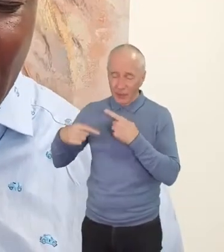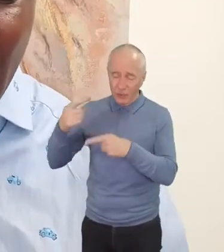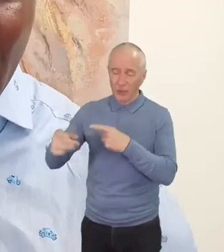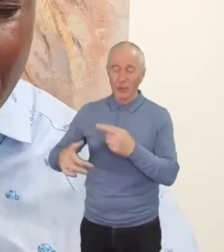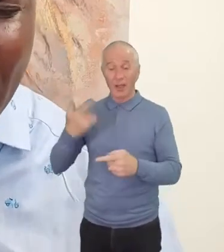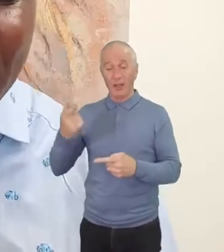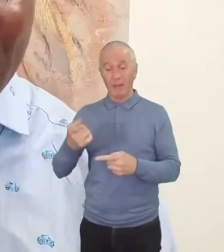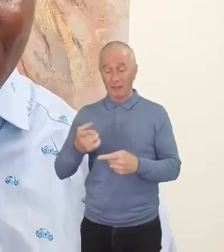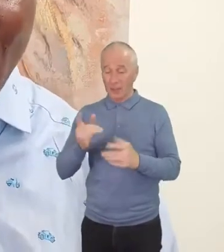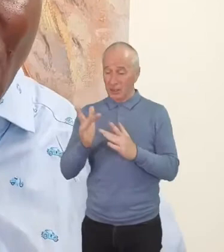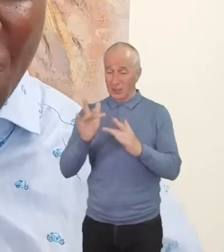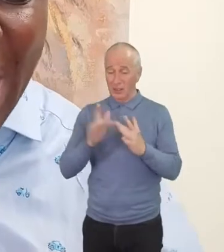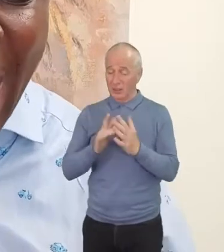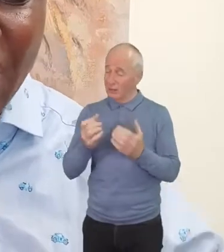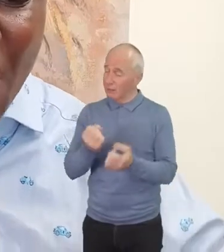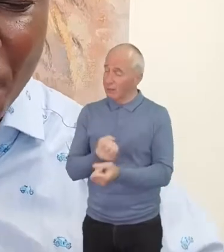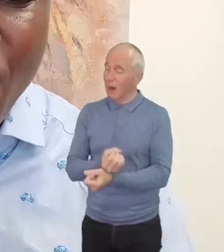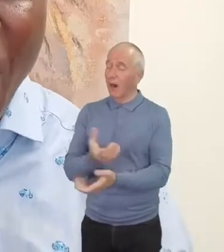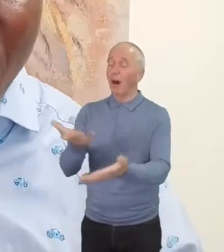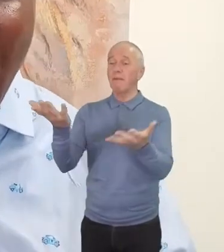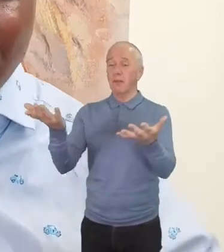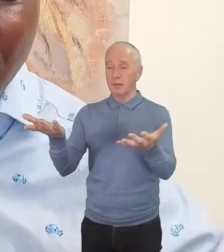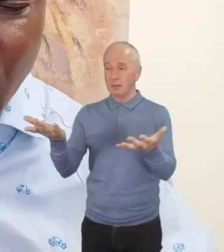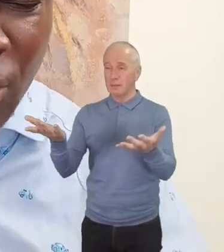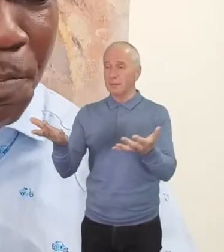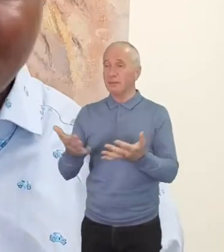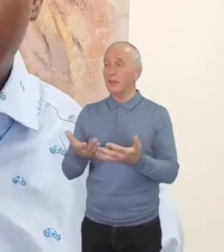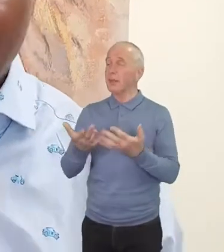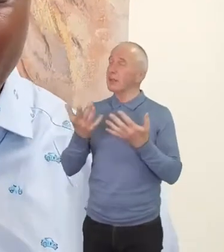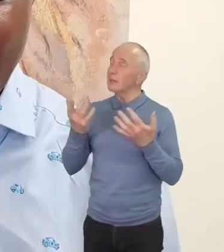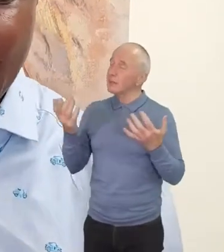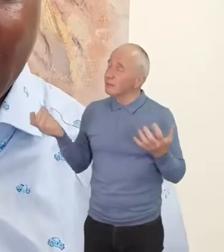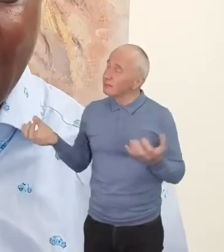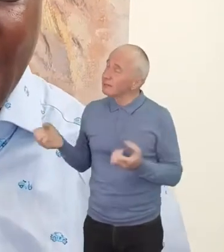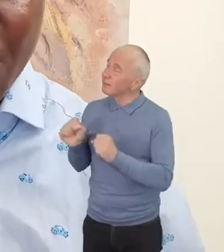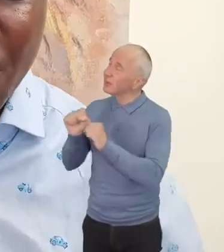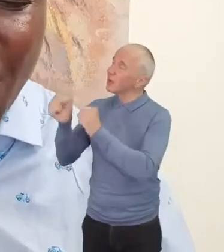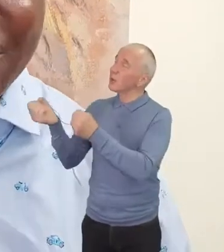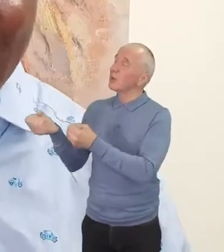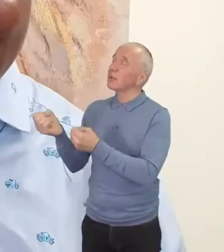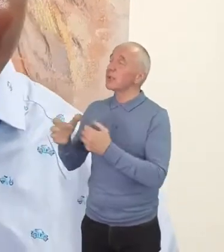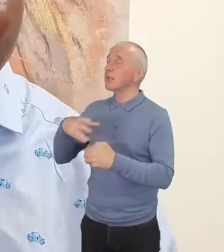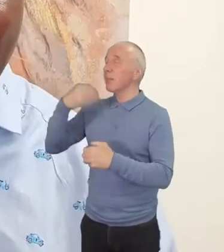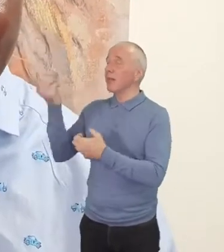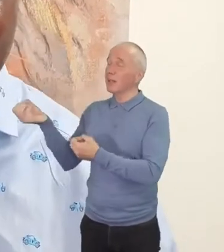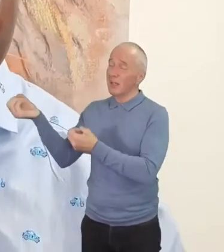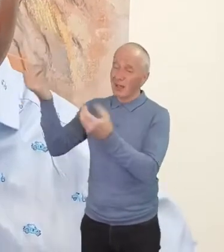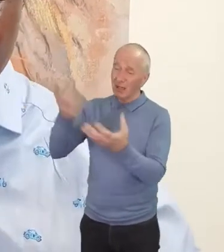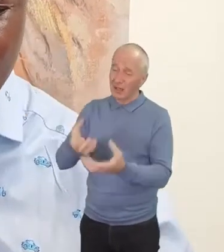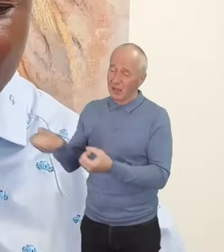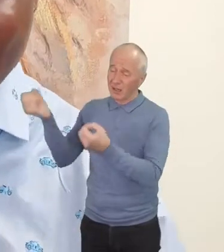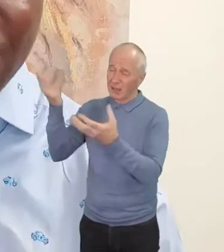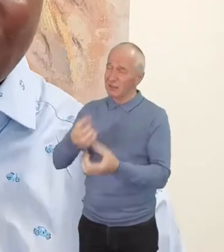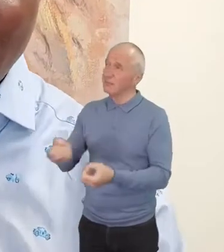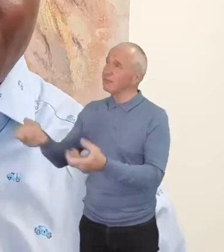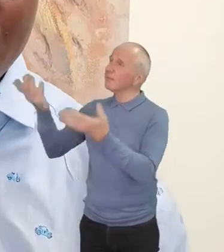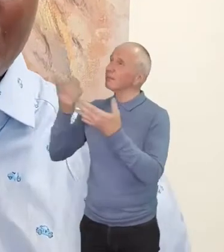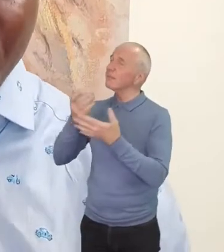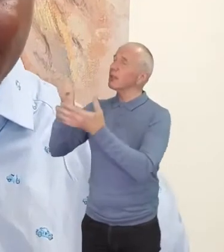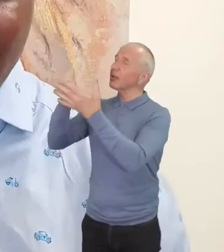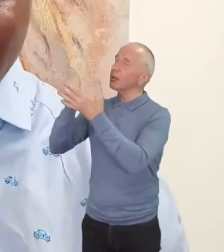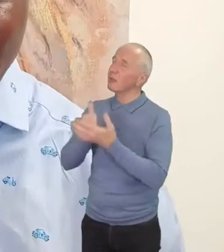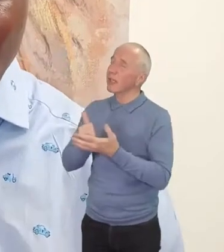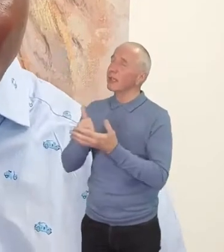offers. And for this, Lord, we ask, pour out your spirit upon us. Grant us grace and grant us